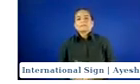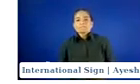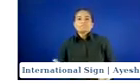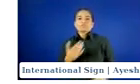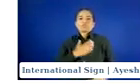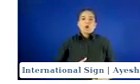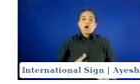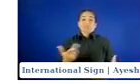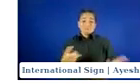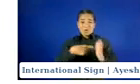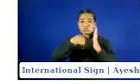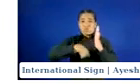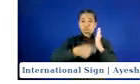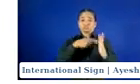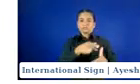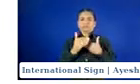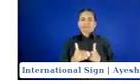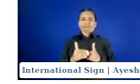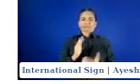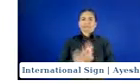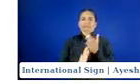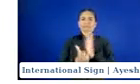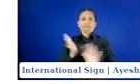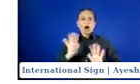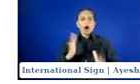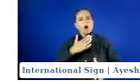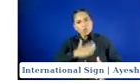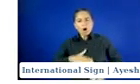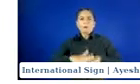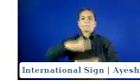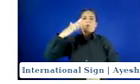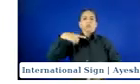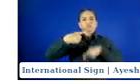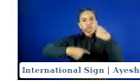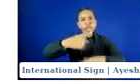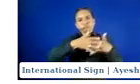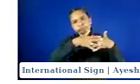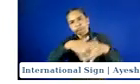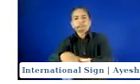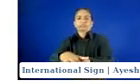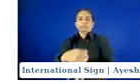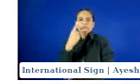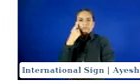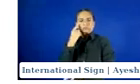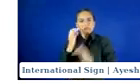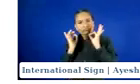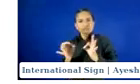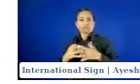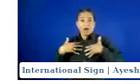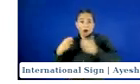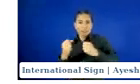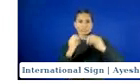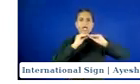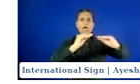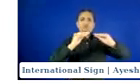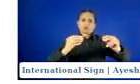also interoperability of the MI system with other MI systems within the social protection space, and sourcing for